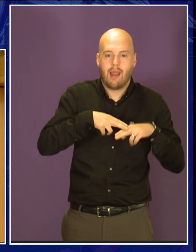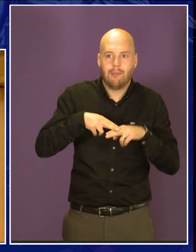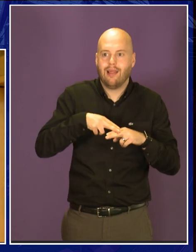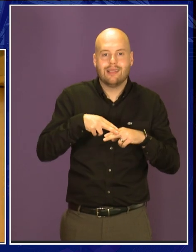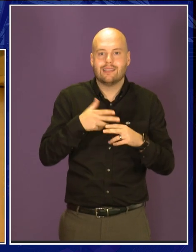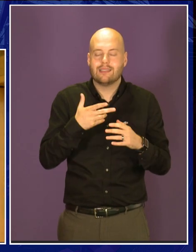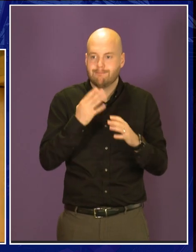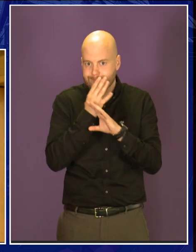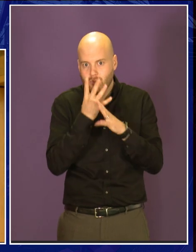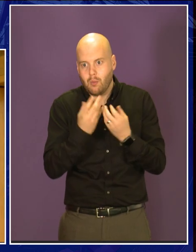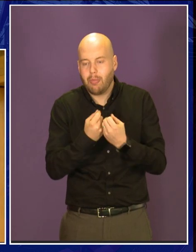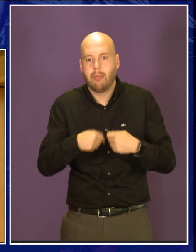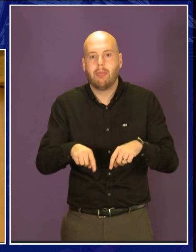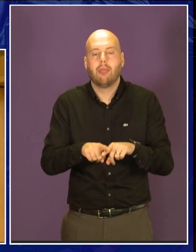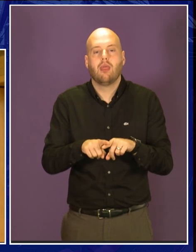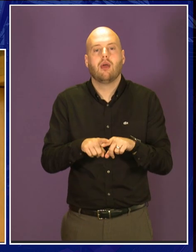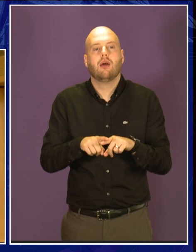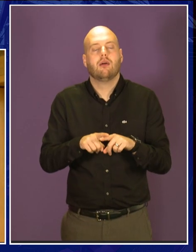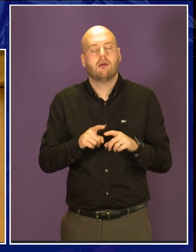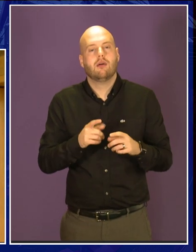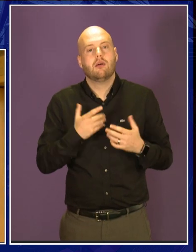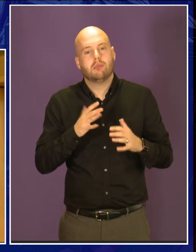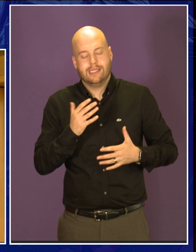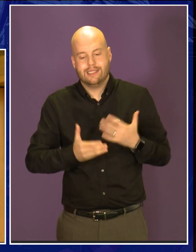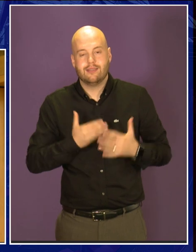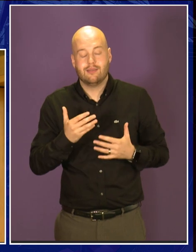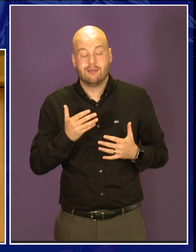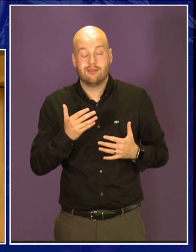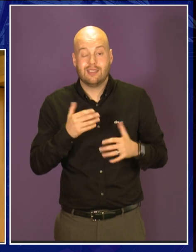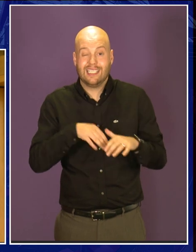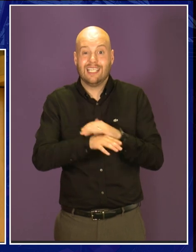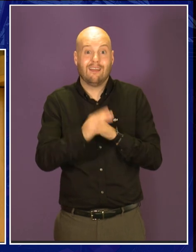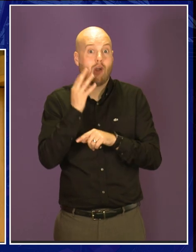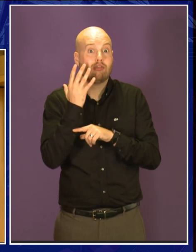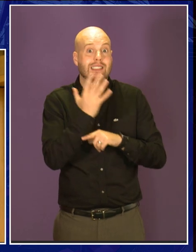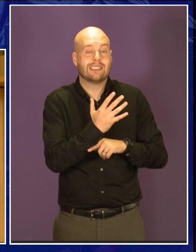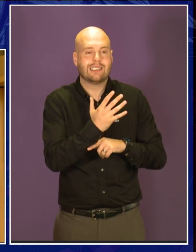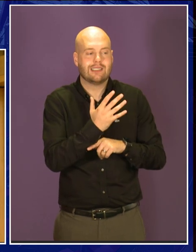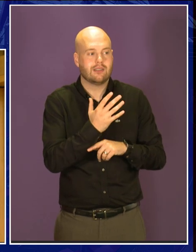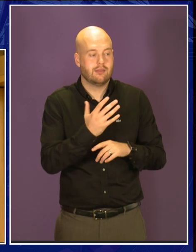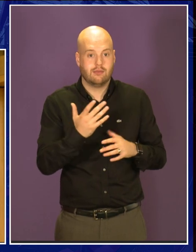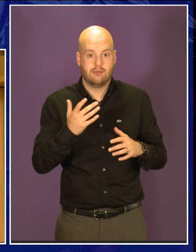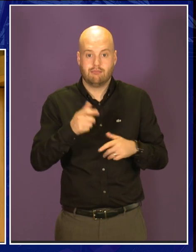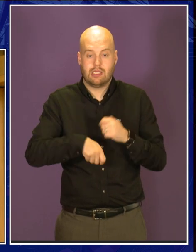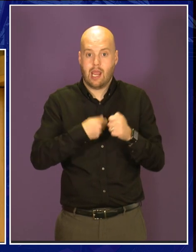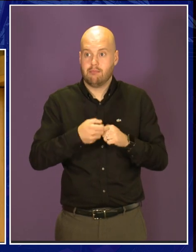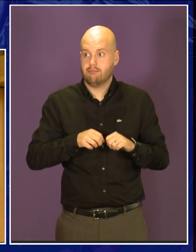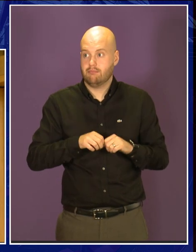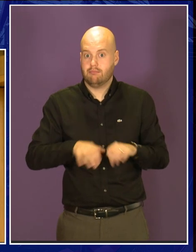a point where in one forest we reached a crossroads, and we didn't know which way to